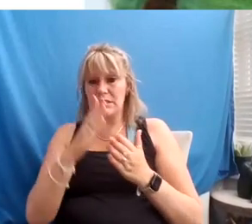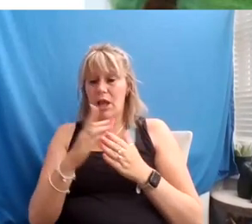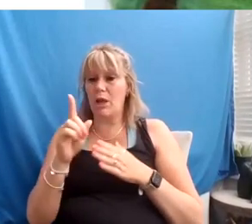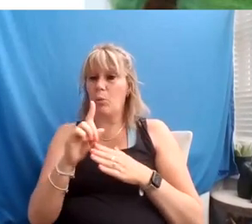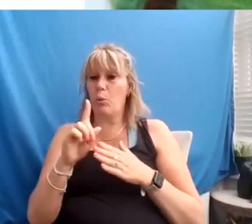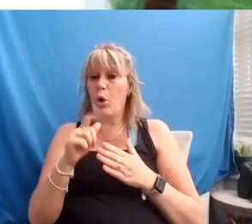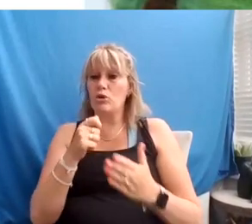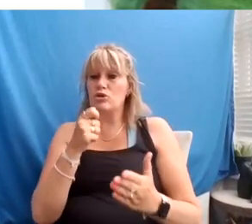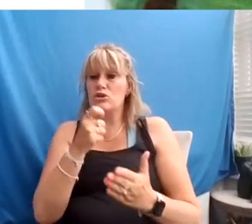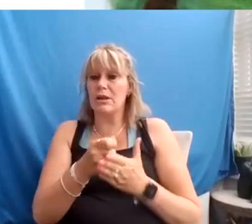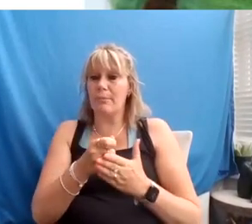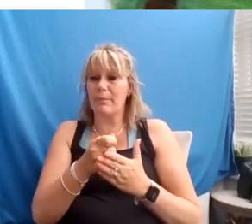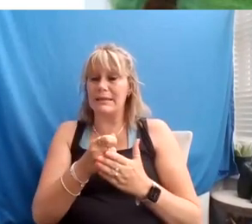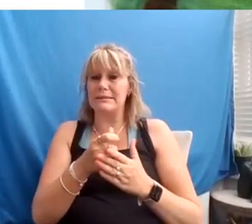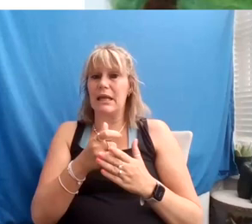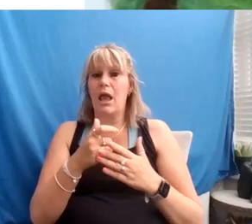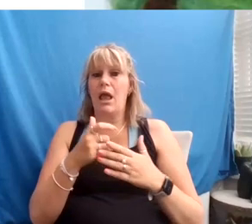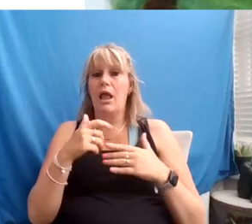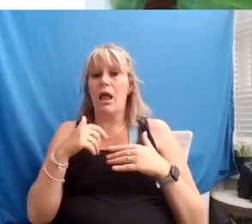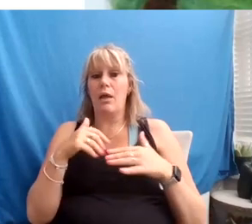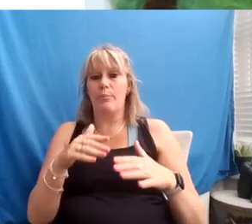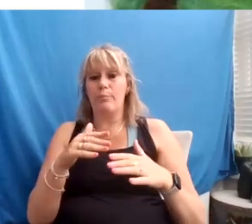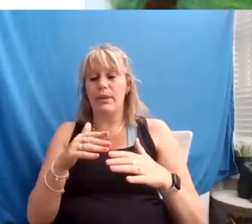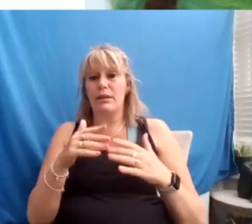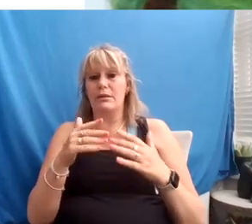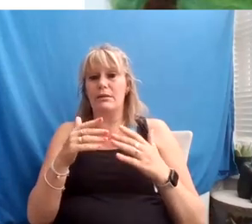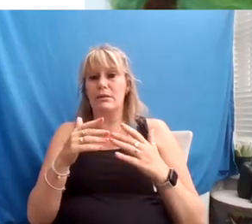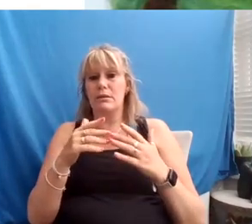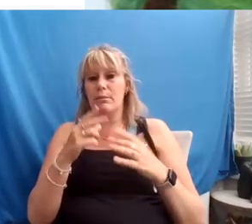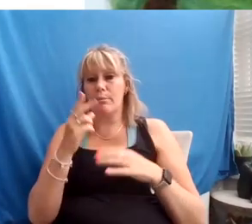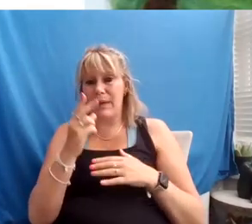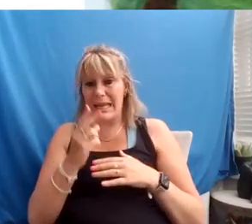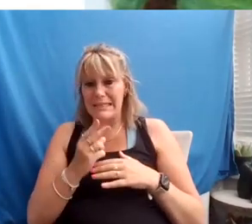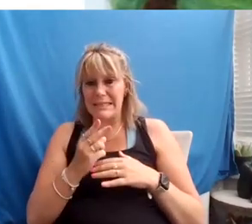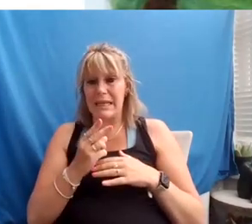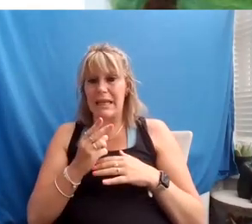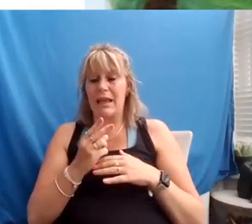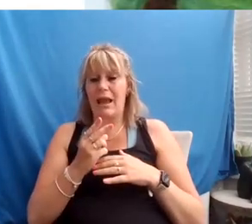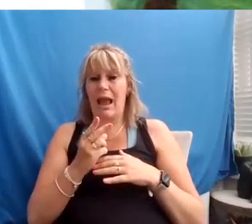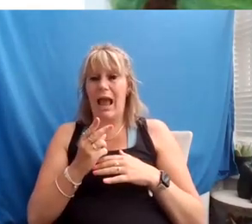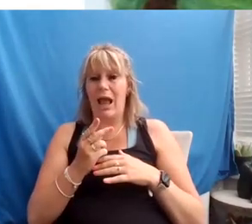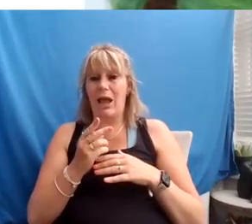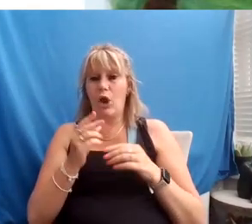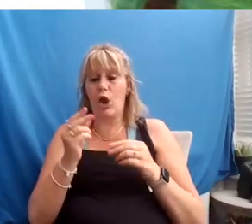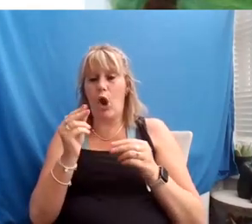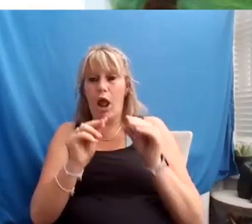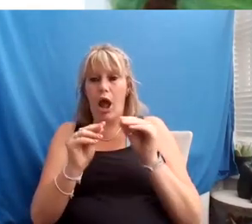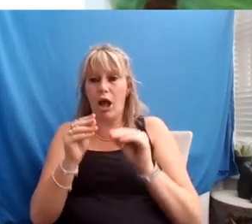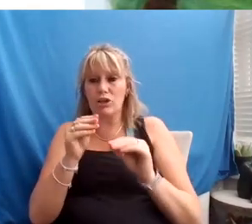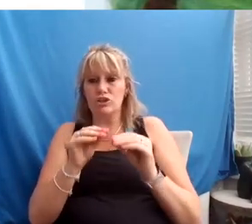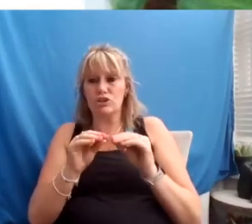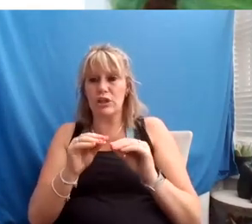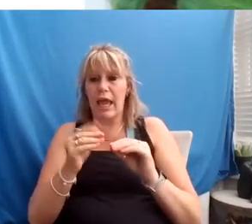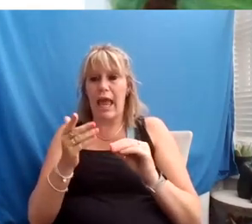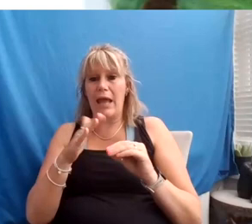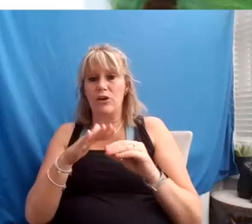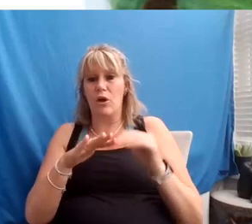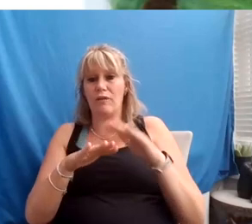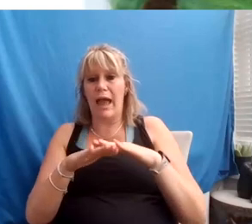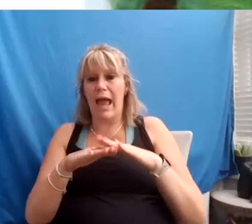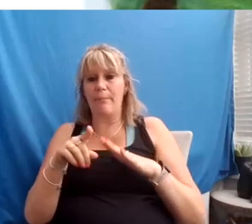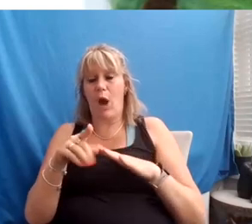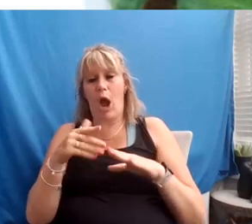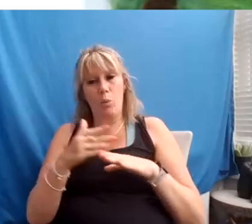submit. I do painting and collage hand over hand too. But I worked on this one for a really long